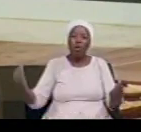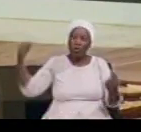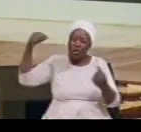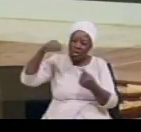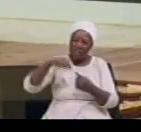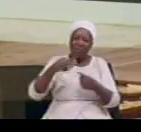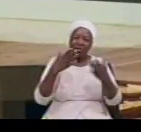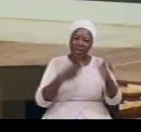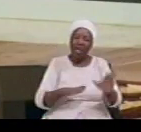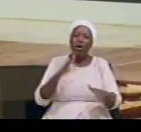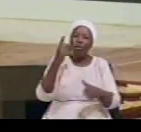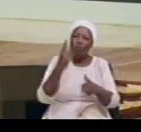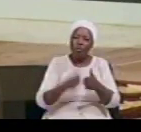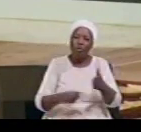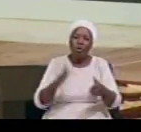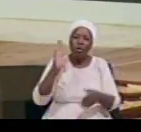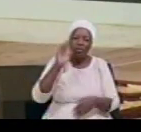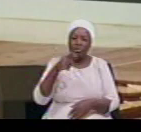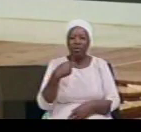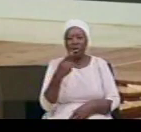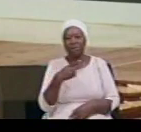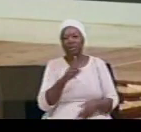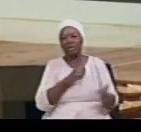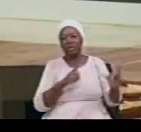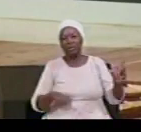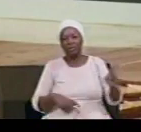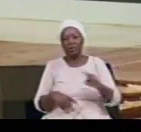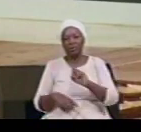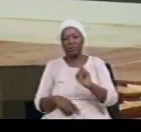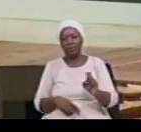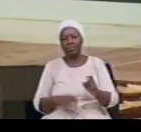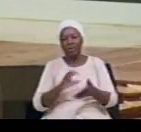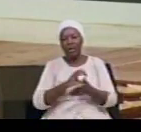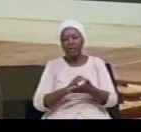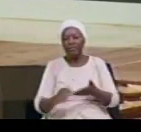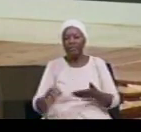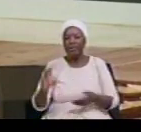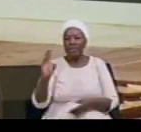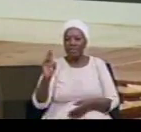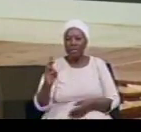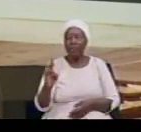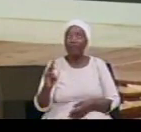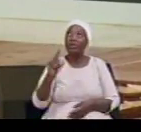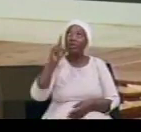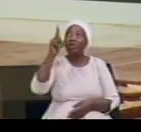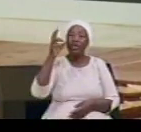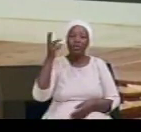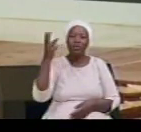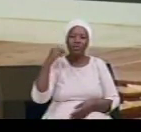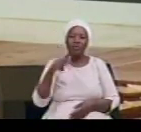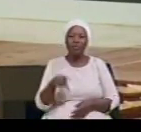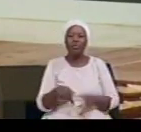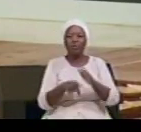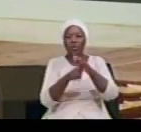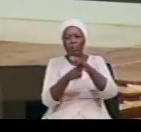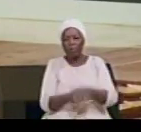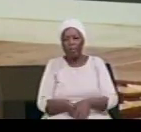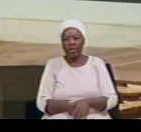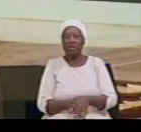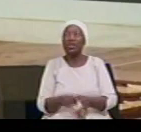the Lord? Verse 7, he was oppressed, he was